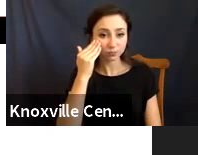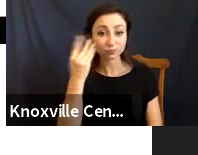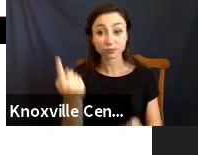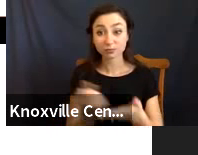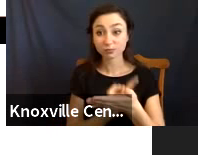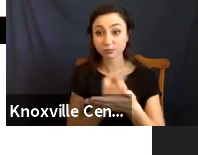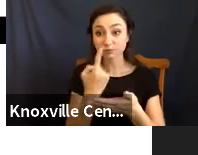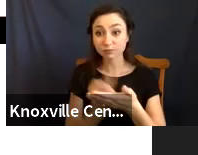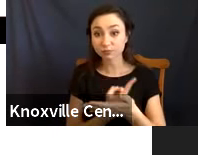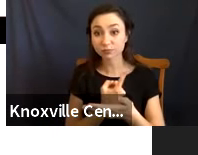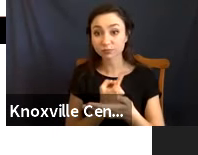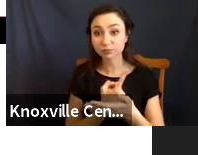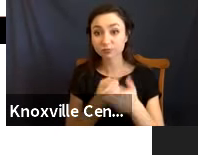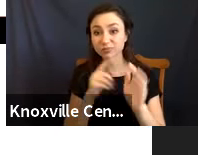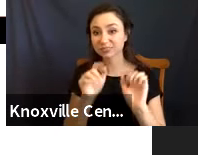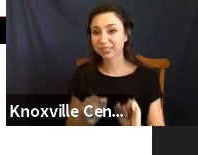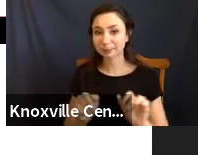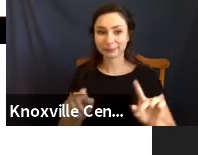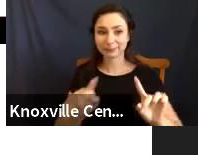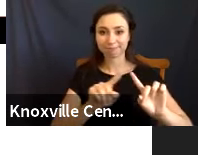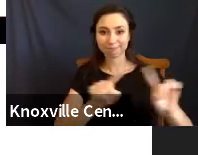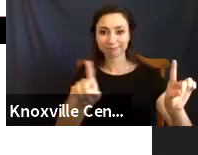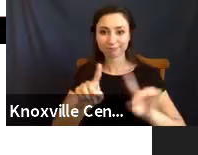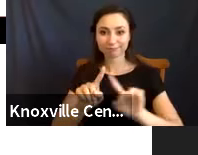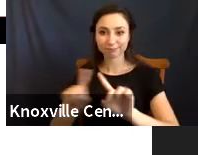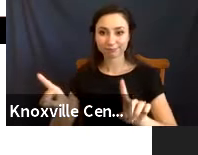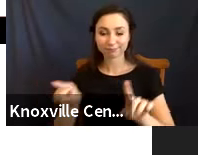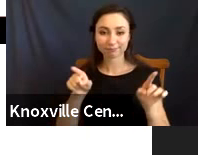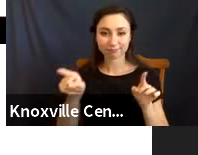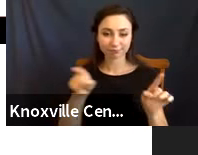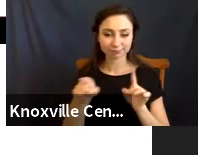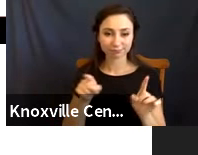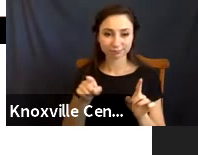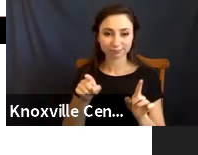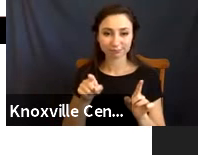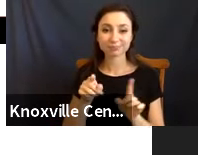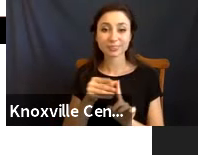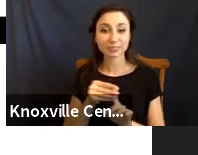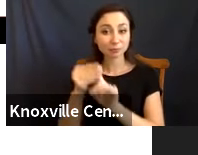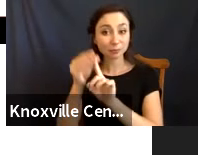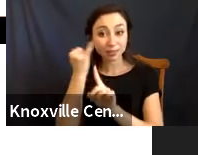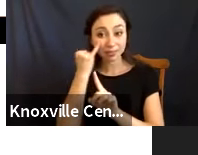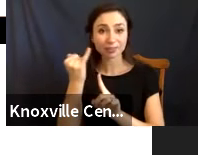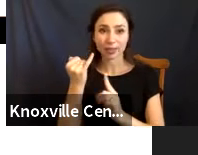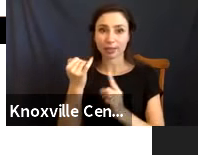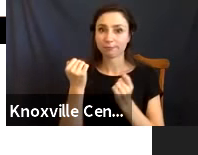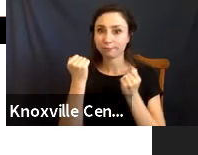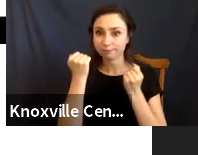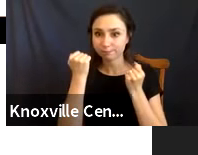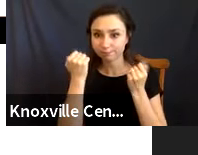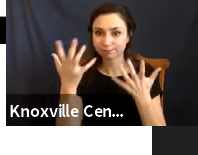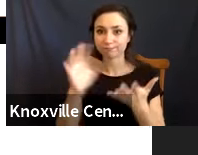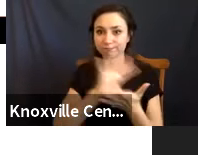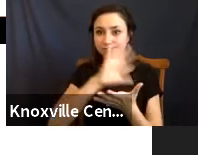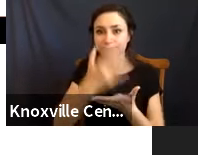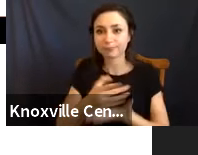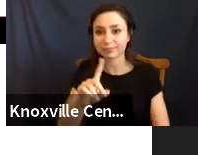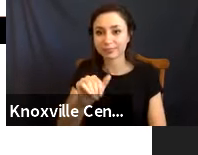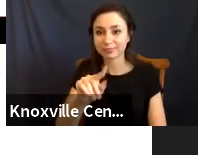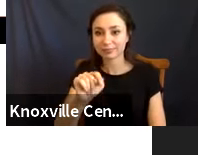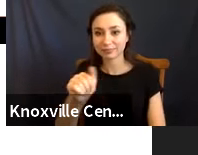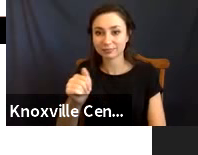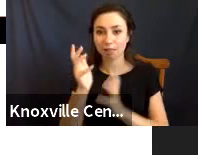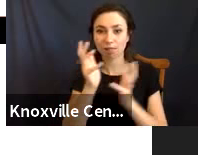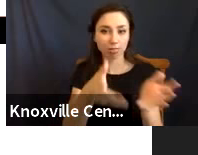sometimes there can be discrepancies there, especially when there's been large data dumps and cleaning up of data from the state when things are getting moved